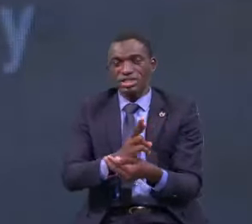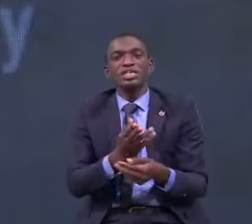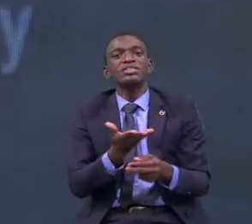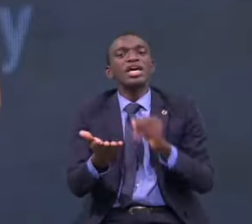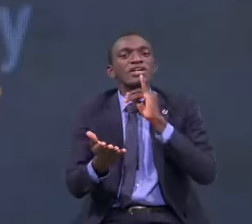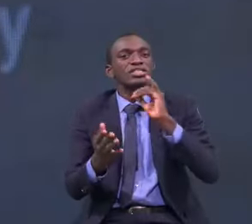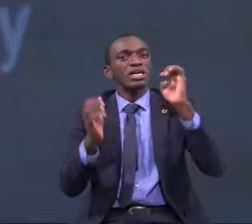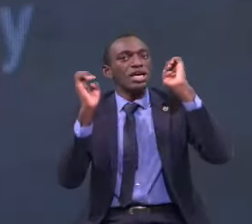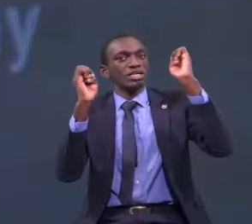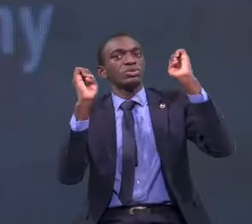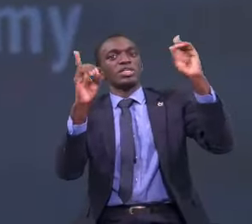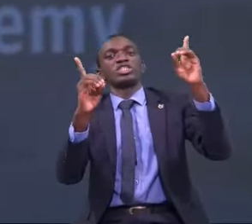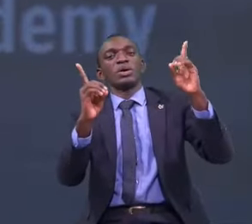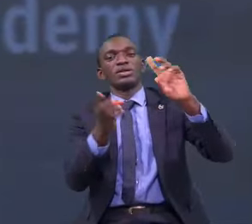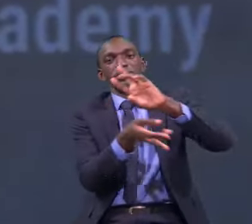repentance.